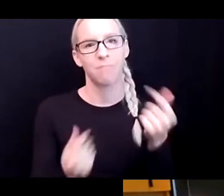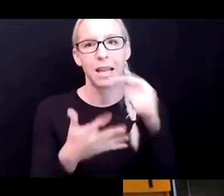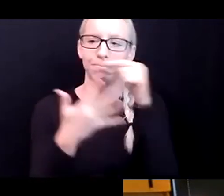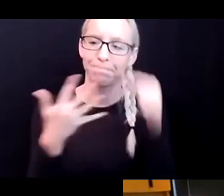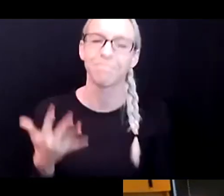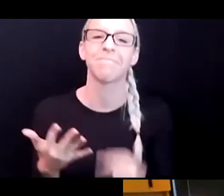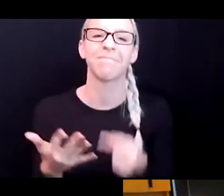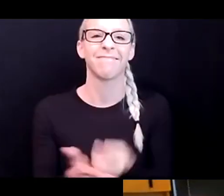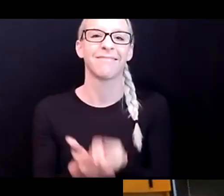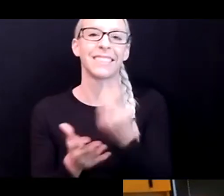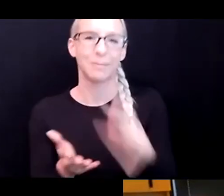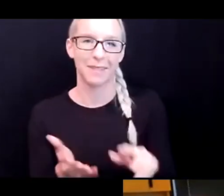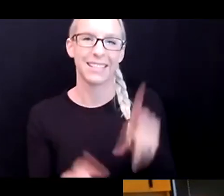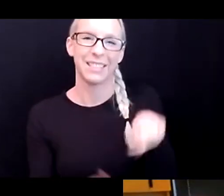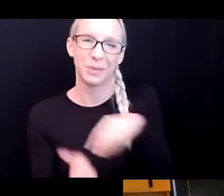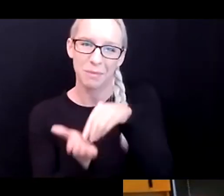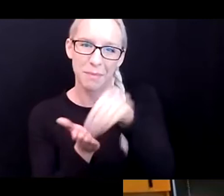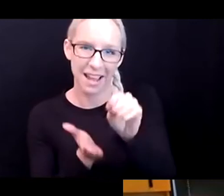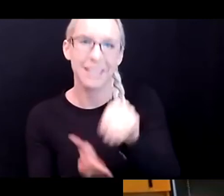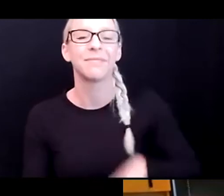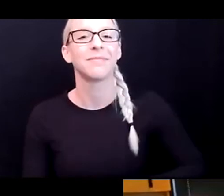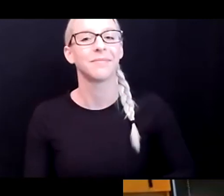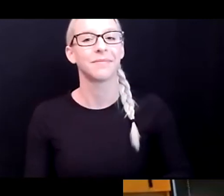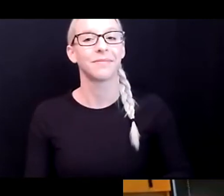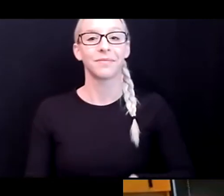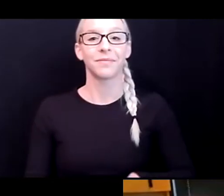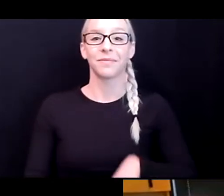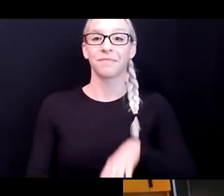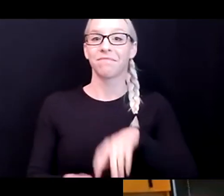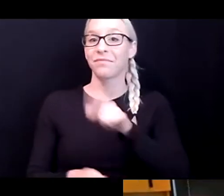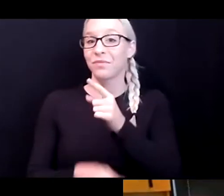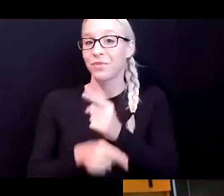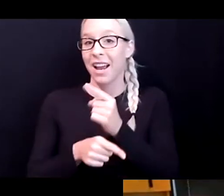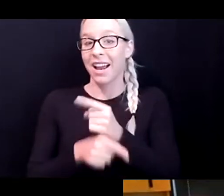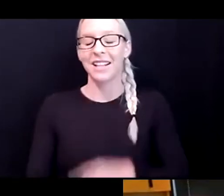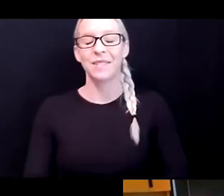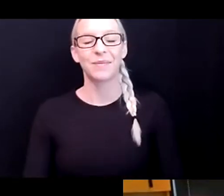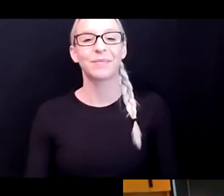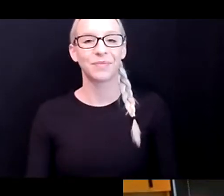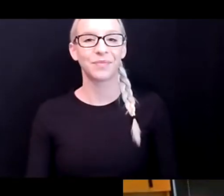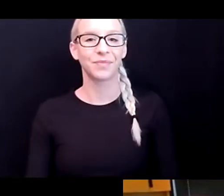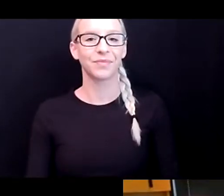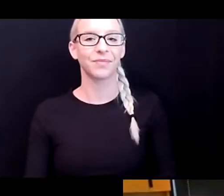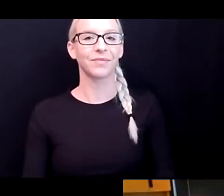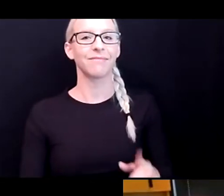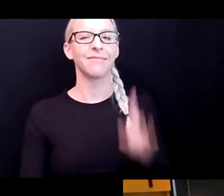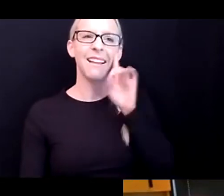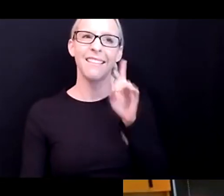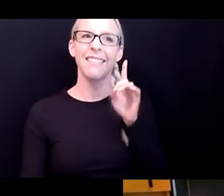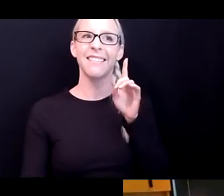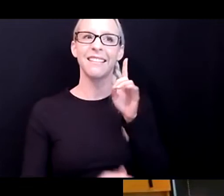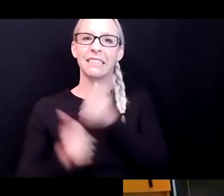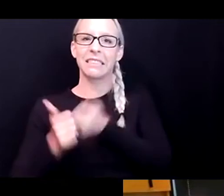benefit of 7 so far. That's exactly right. And I think that everyone's on a little bit of a different journey in terms of what